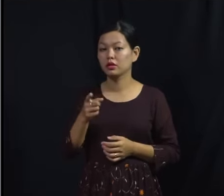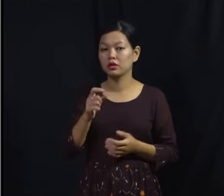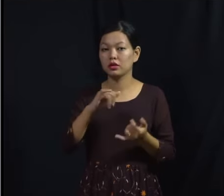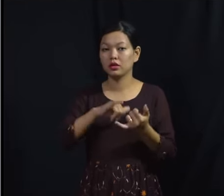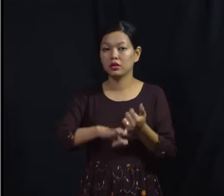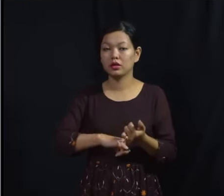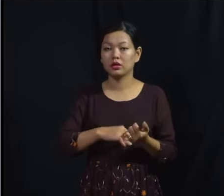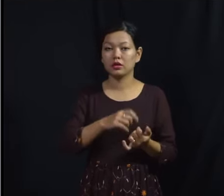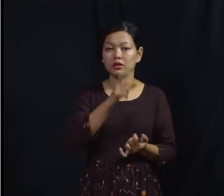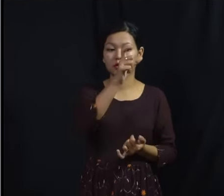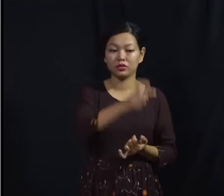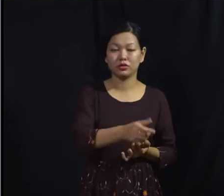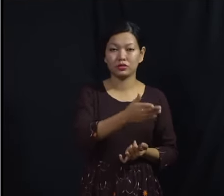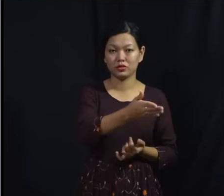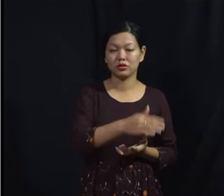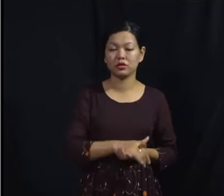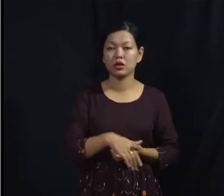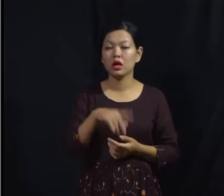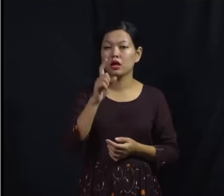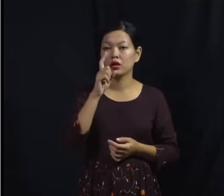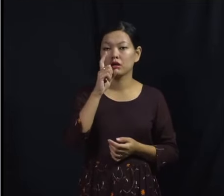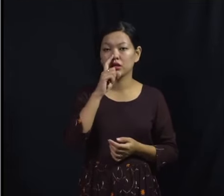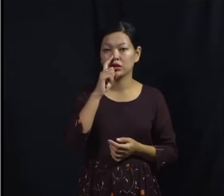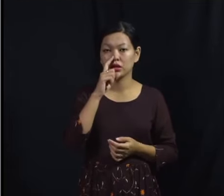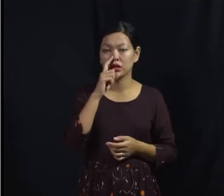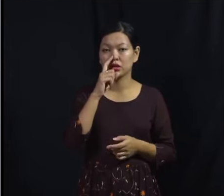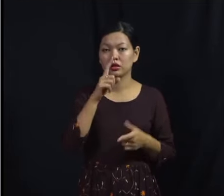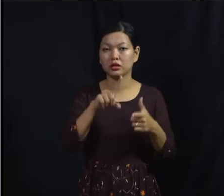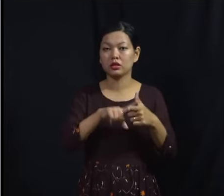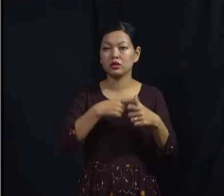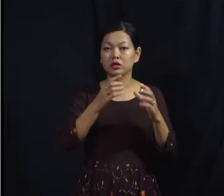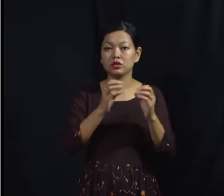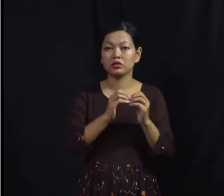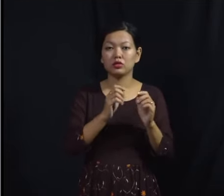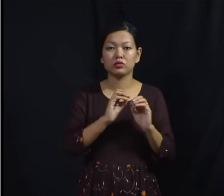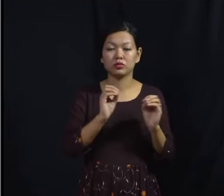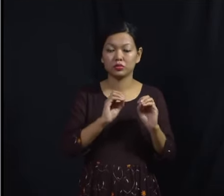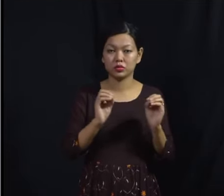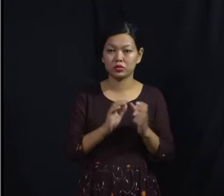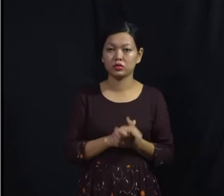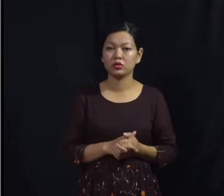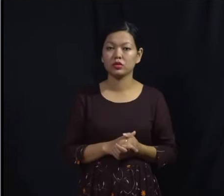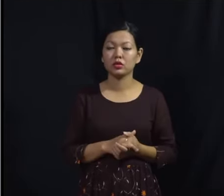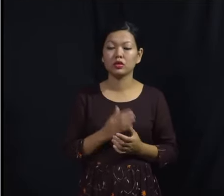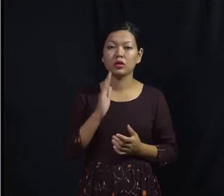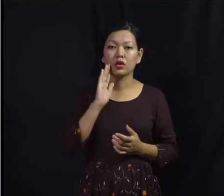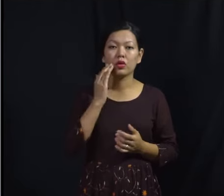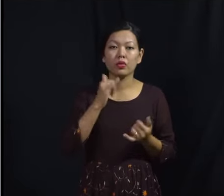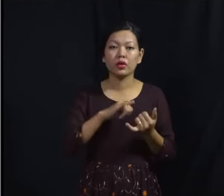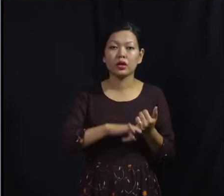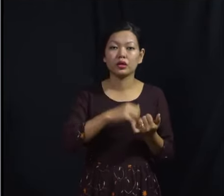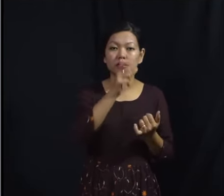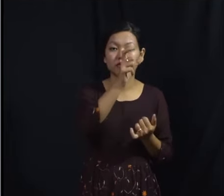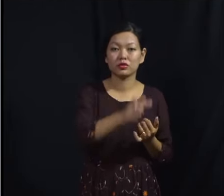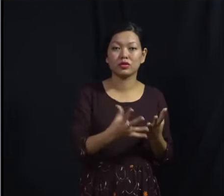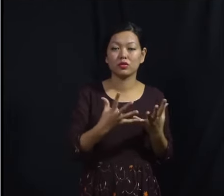that it is not a girl's job. You know, when the girl or Susan insisted to go and see the bee farm, that was what she